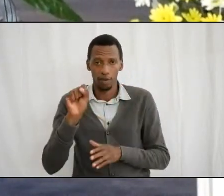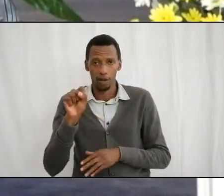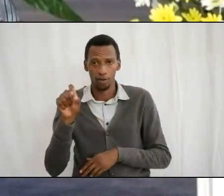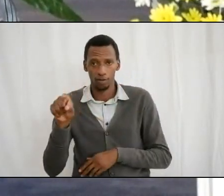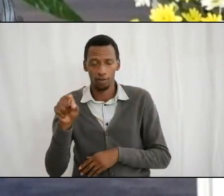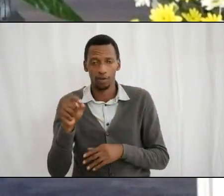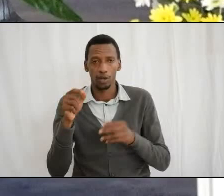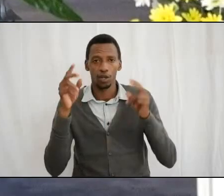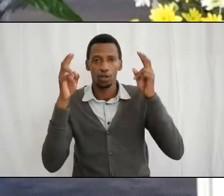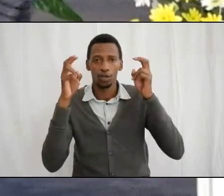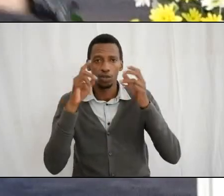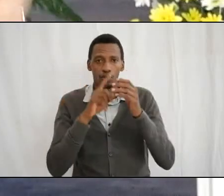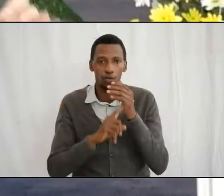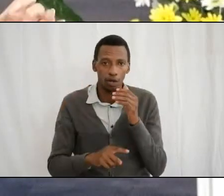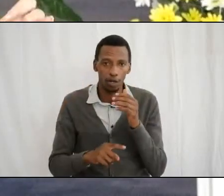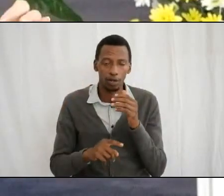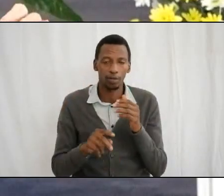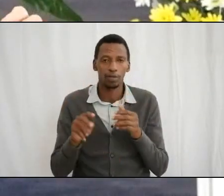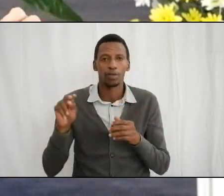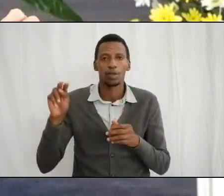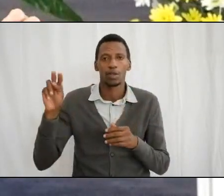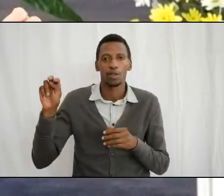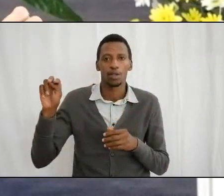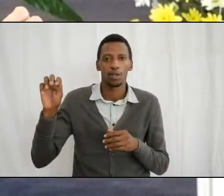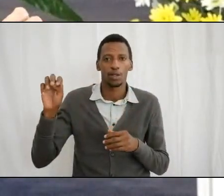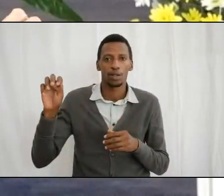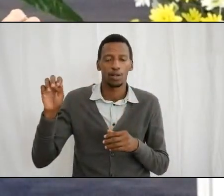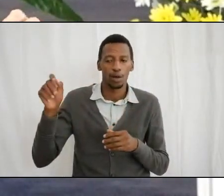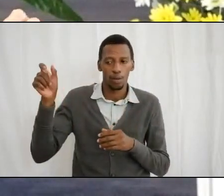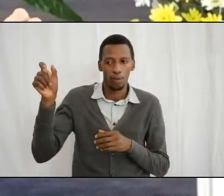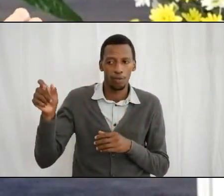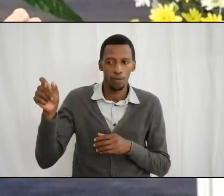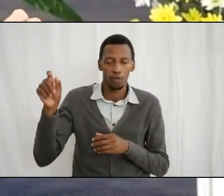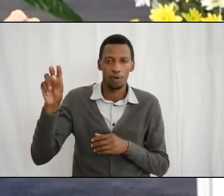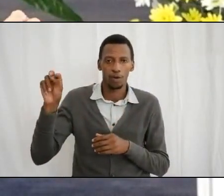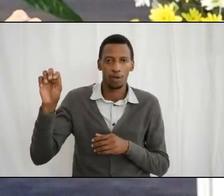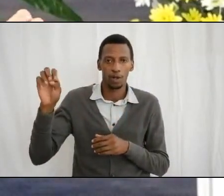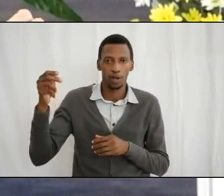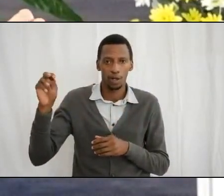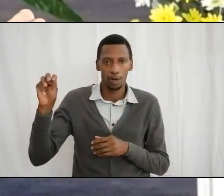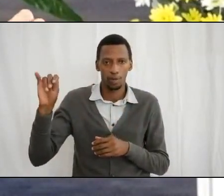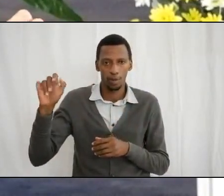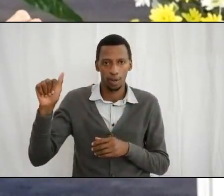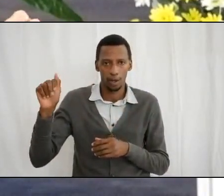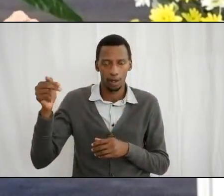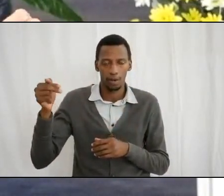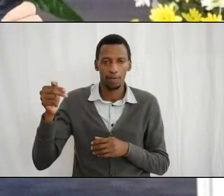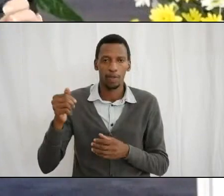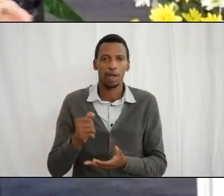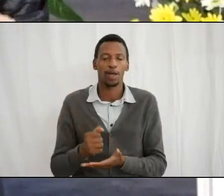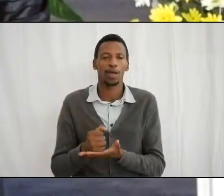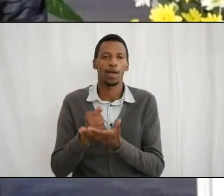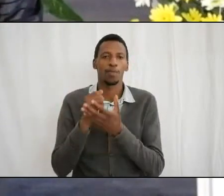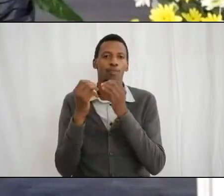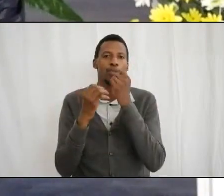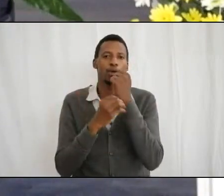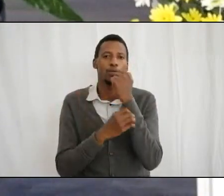is entitled, Nehemiah Helps the Poor. Nehemiah